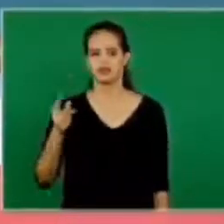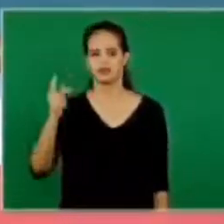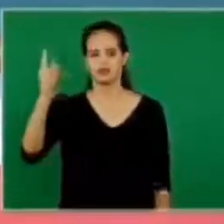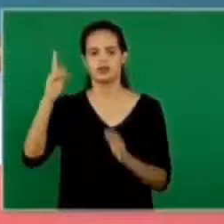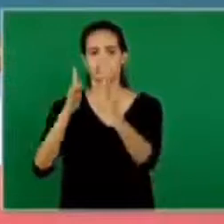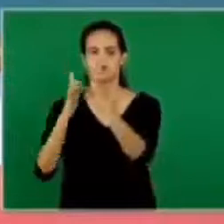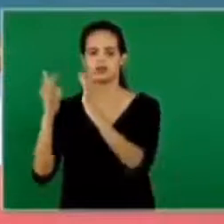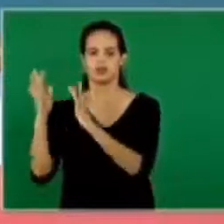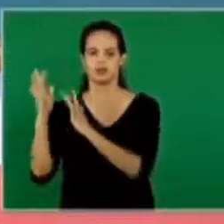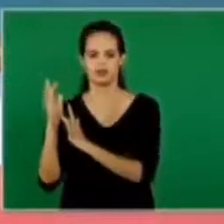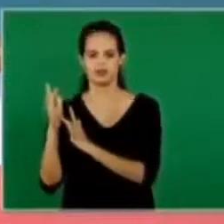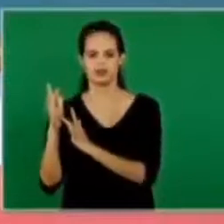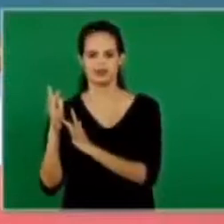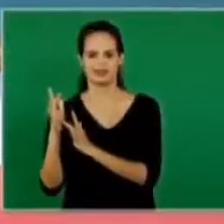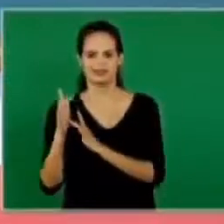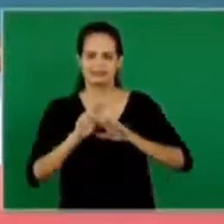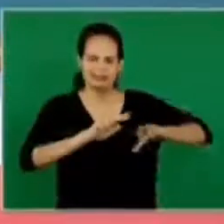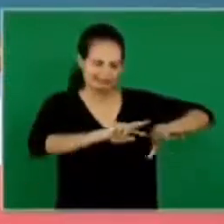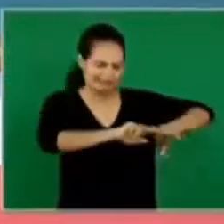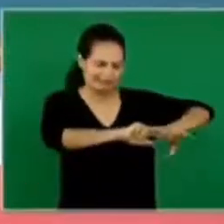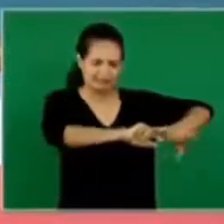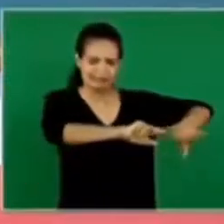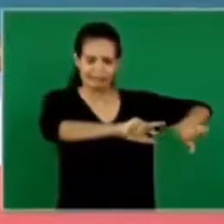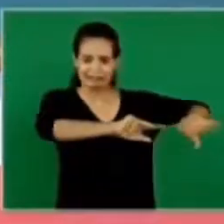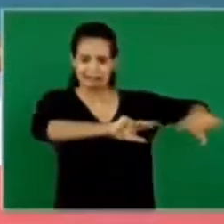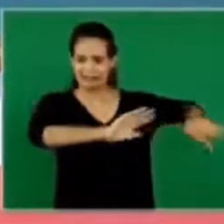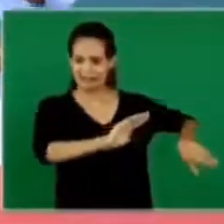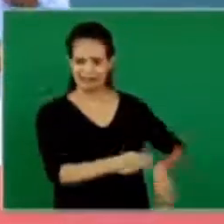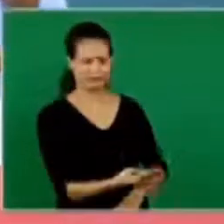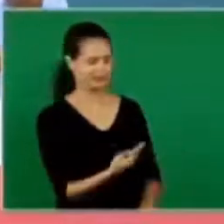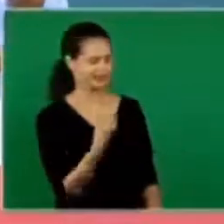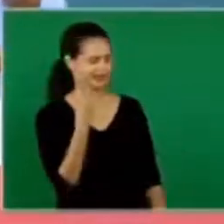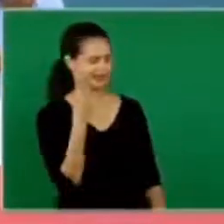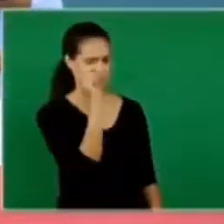Those thousands and thousands of Christians, they are just labeled Christians,